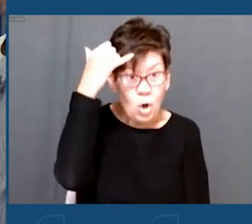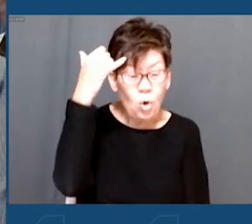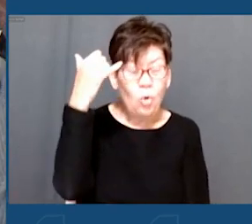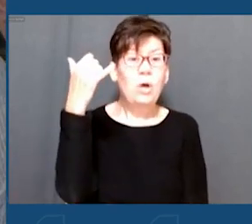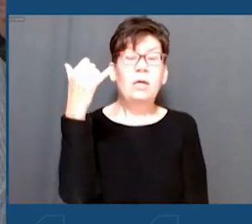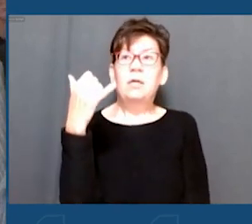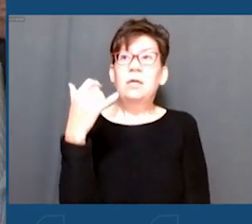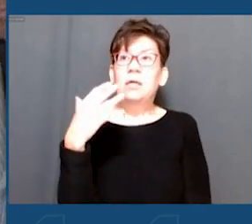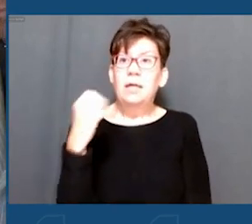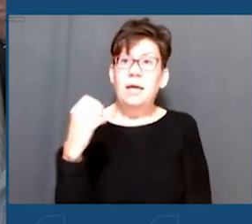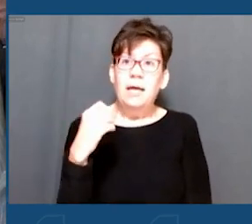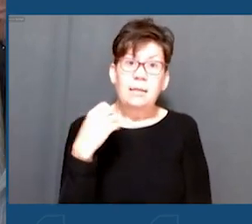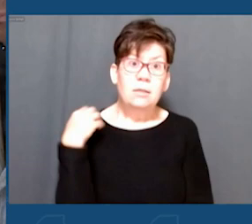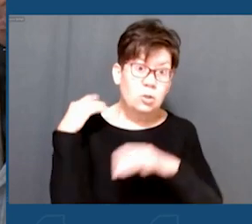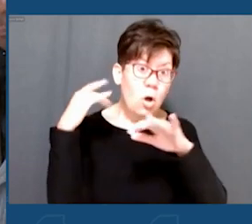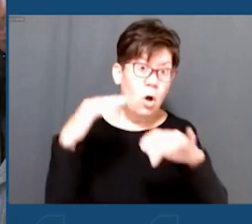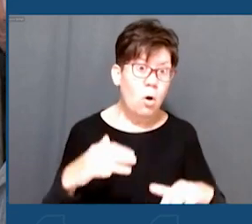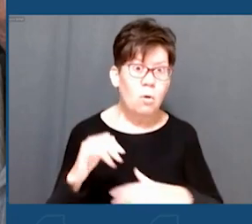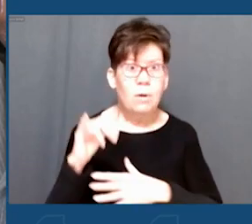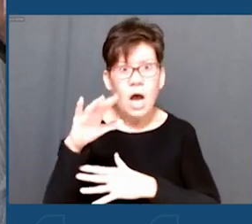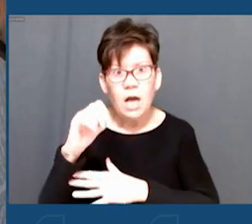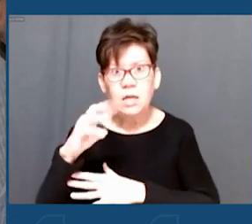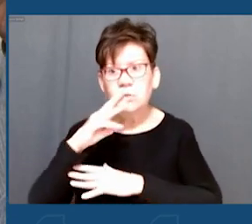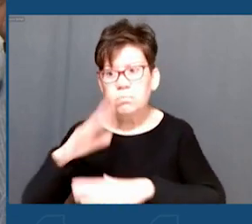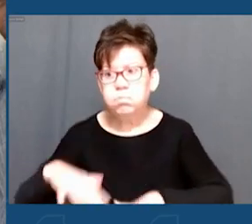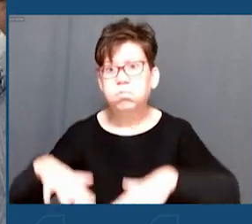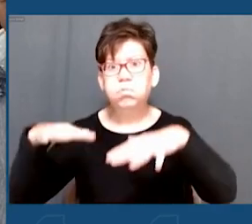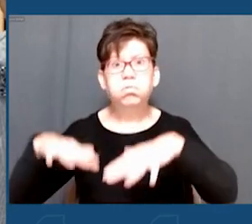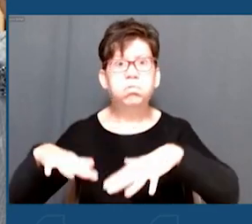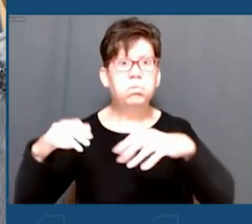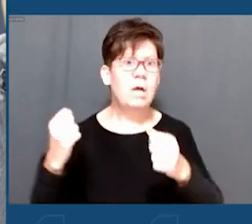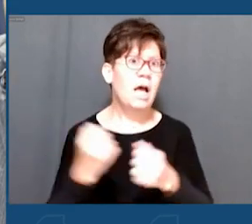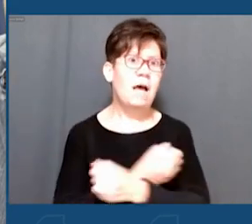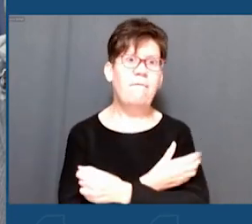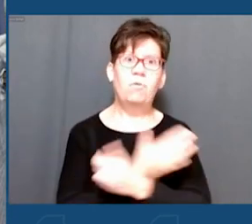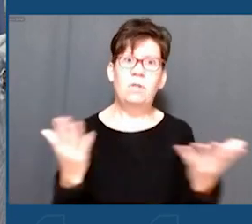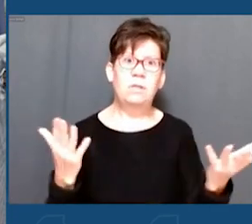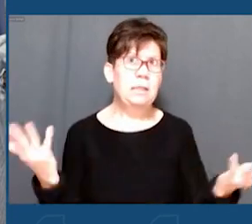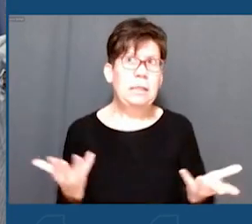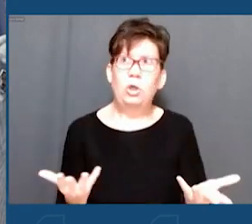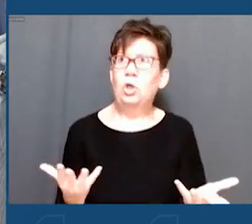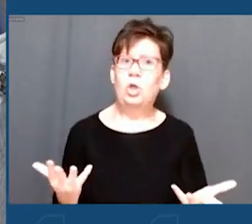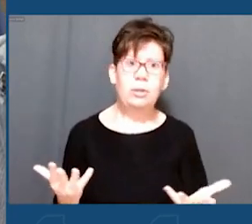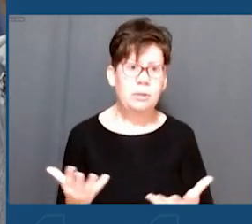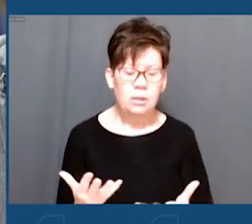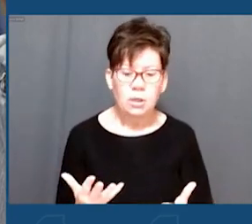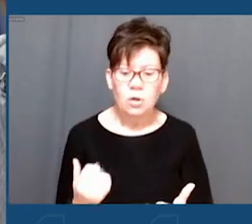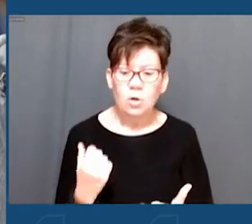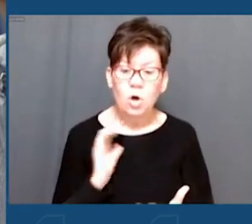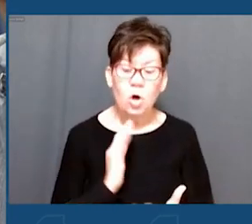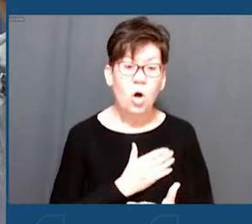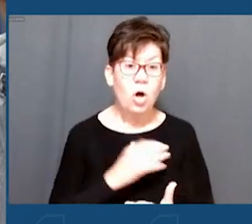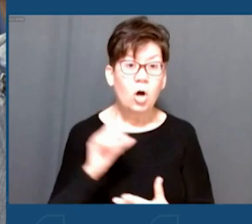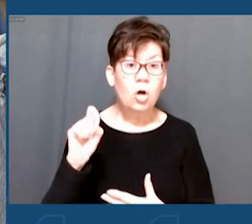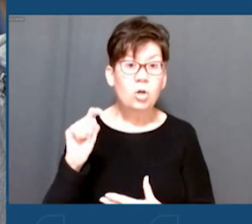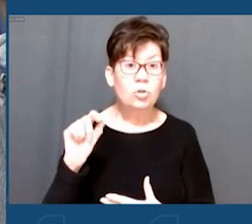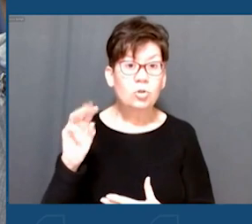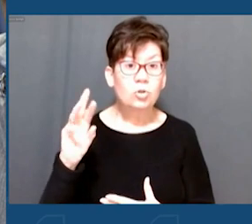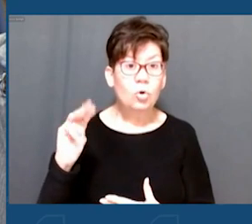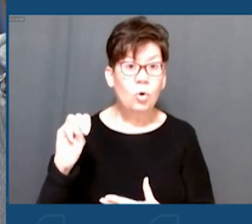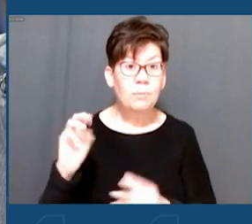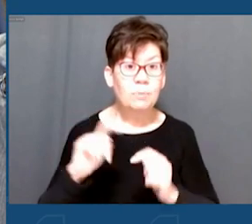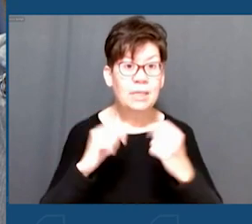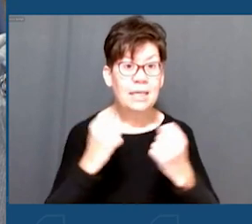as the snow, ice, flooding. So it's been a very tough one. But we have the most experienced storm team in America, the team